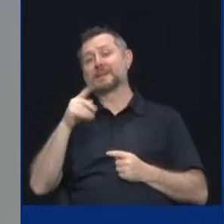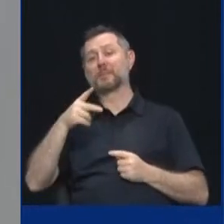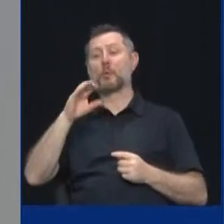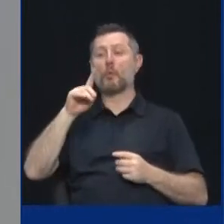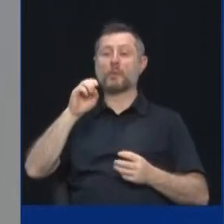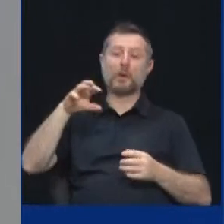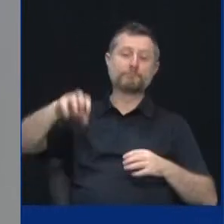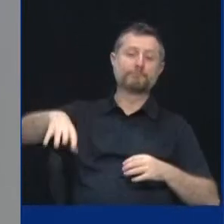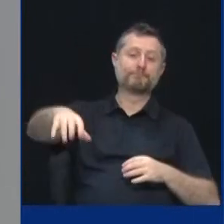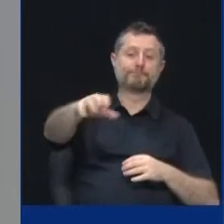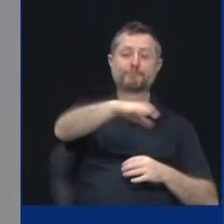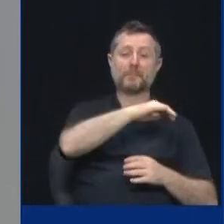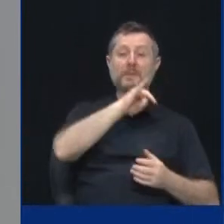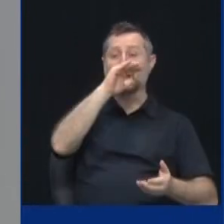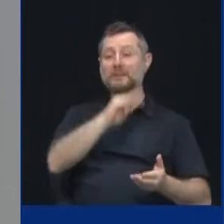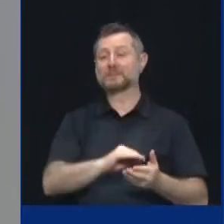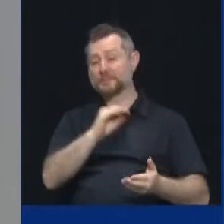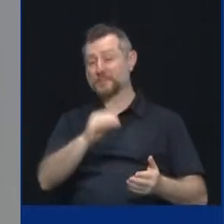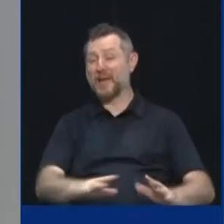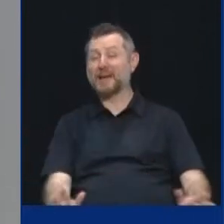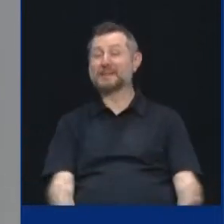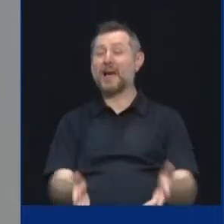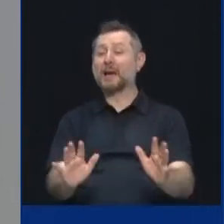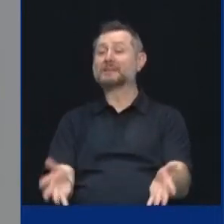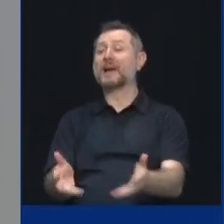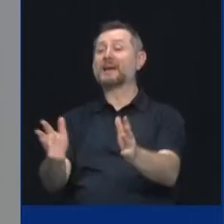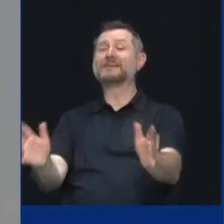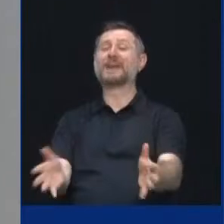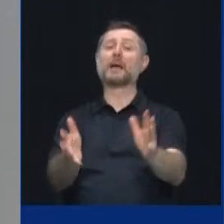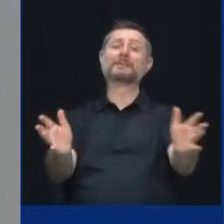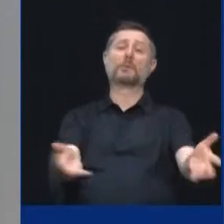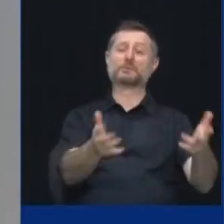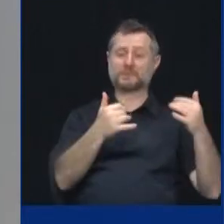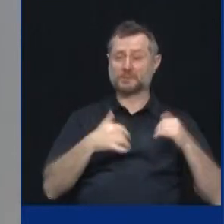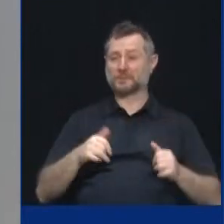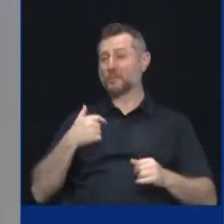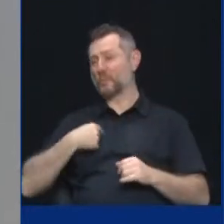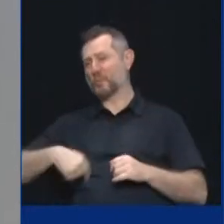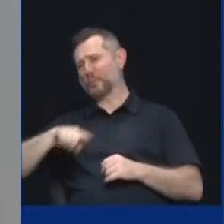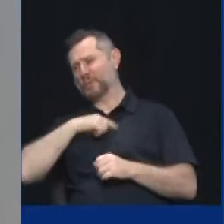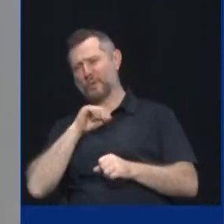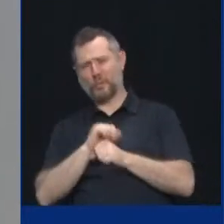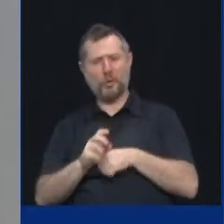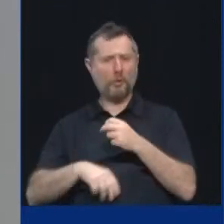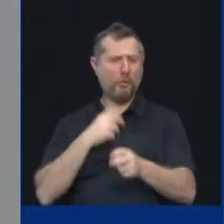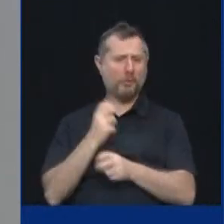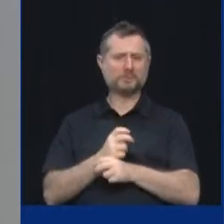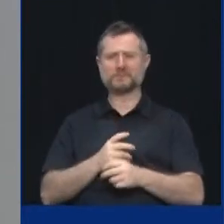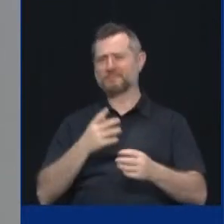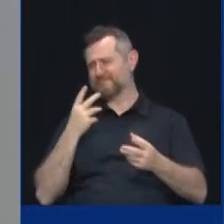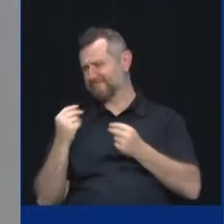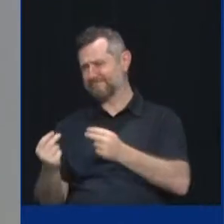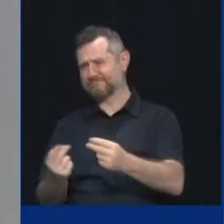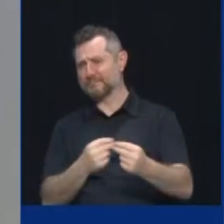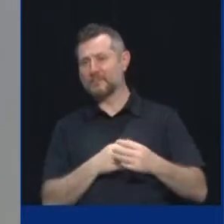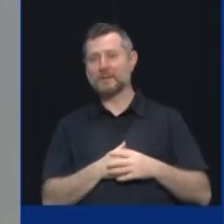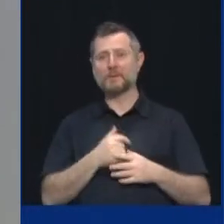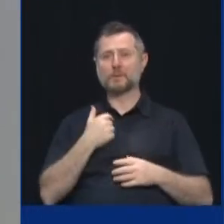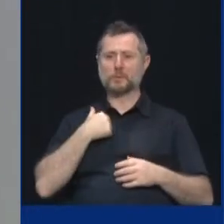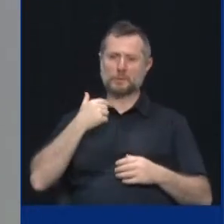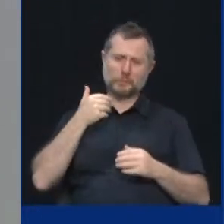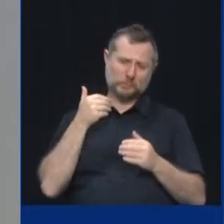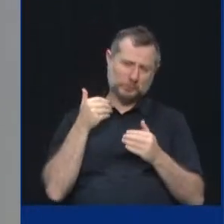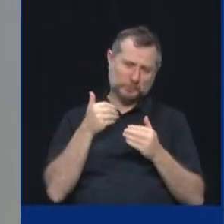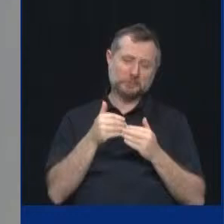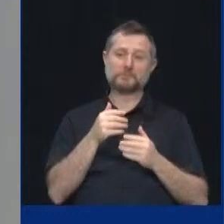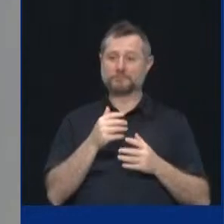people vaccinated, we'll get there sooner. We're making an all-out effort to get as many people vaccinated as possible. We're very close to that number,